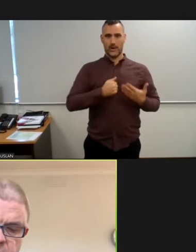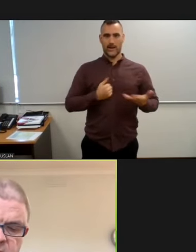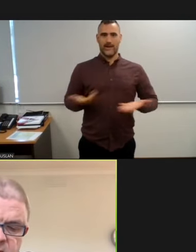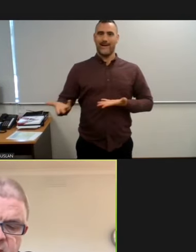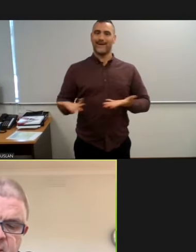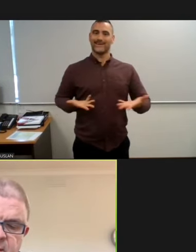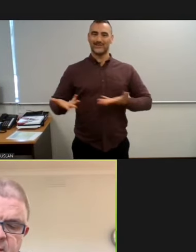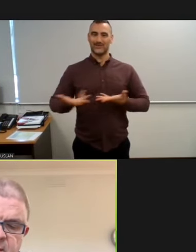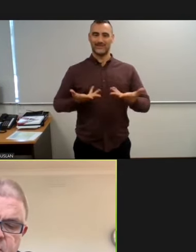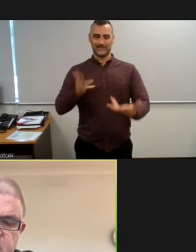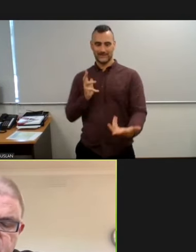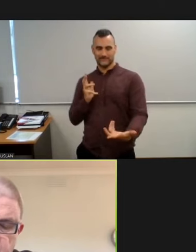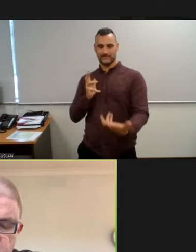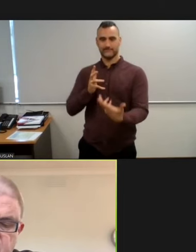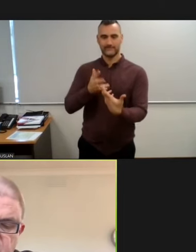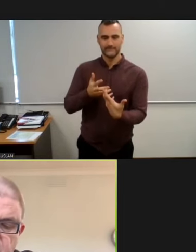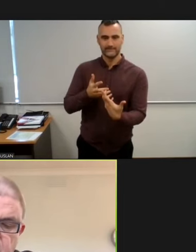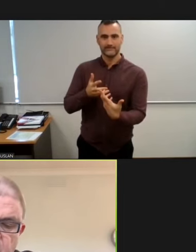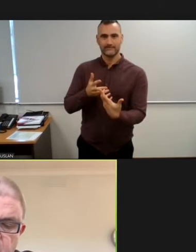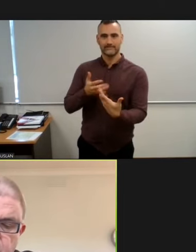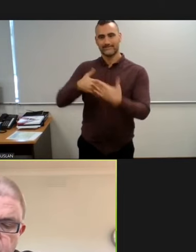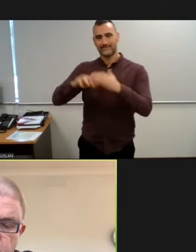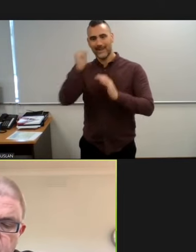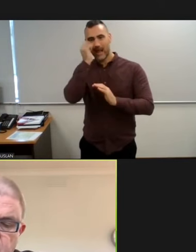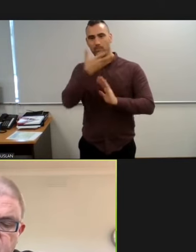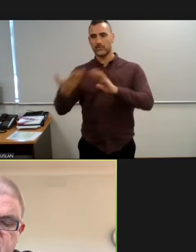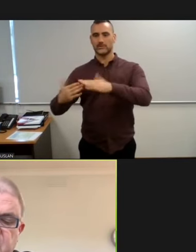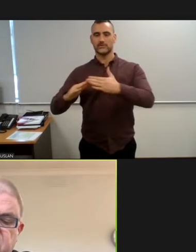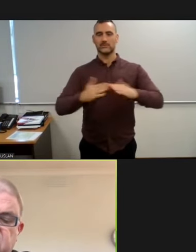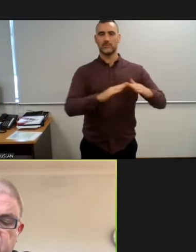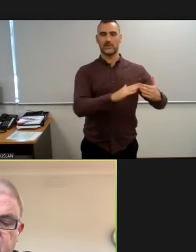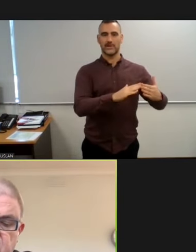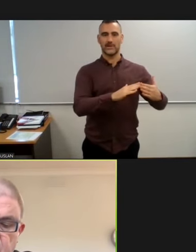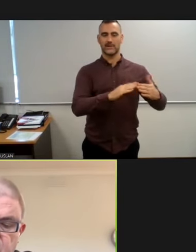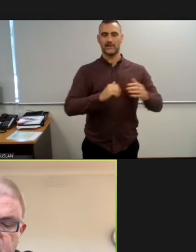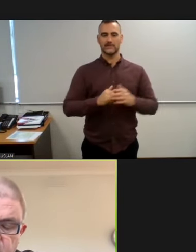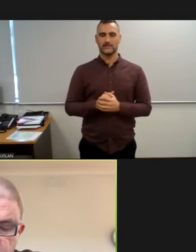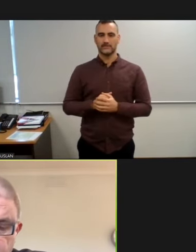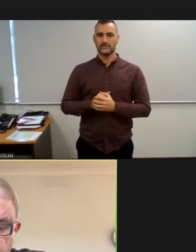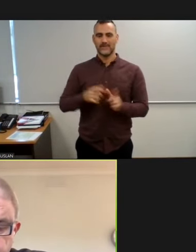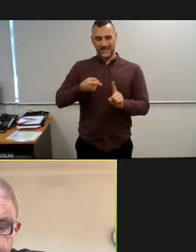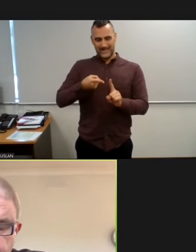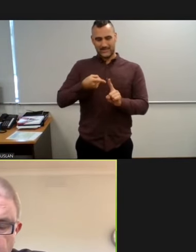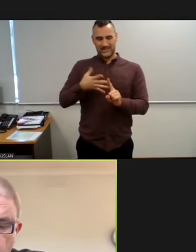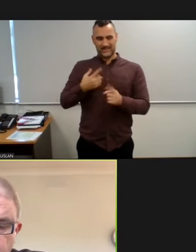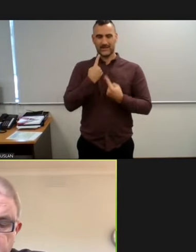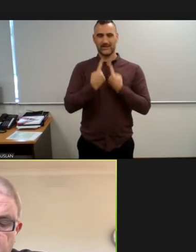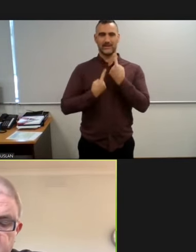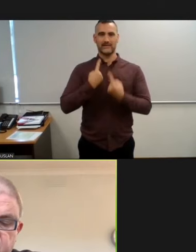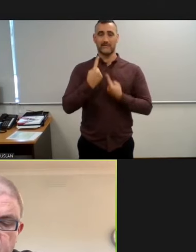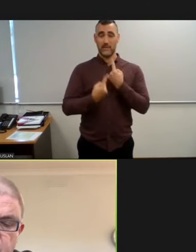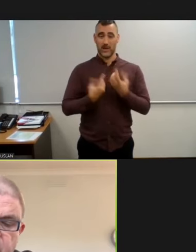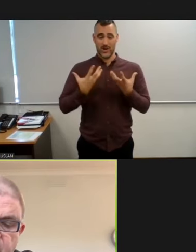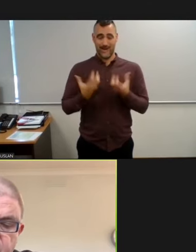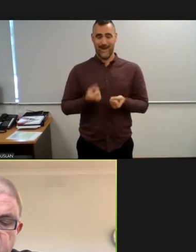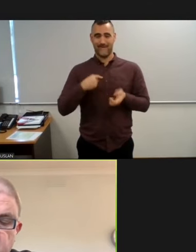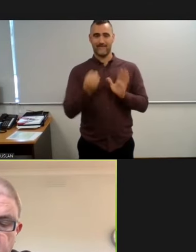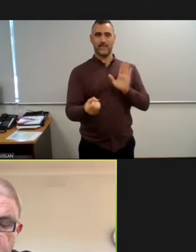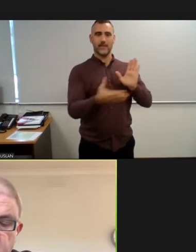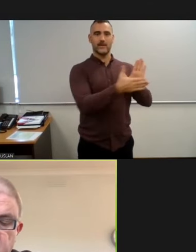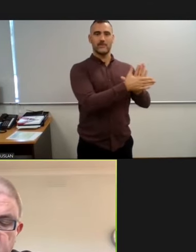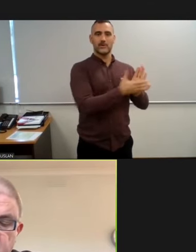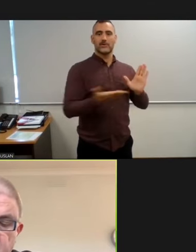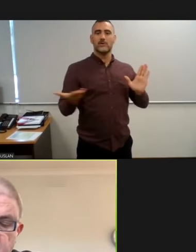for communities. There's a specific kind of set of information on our website for